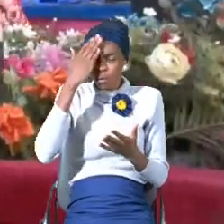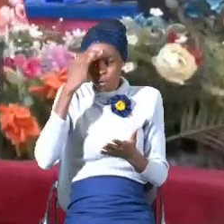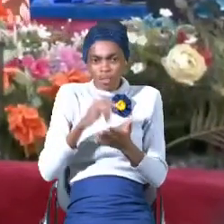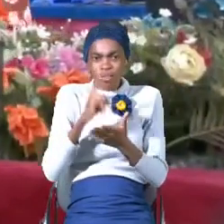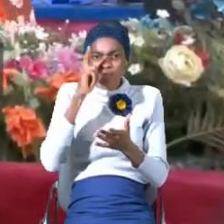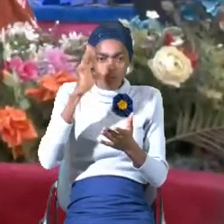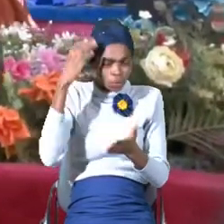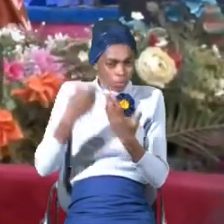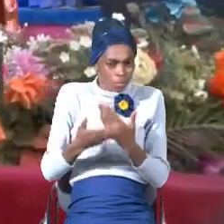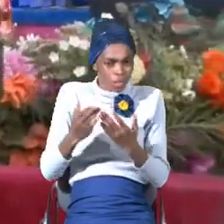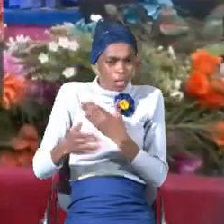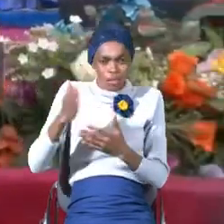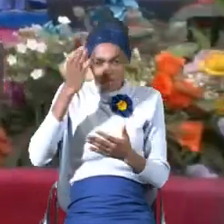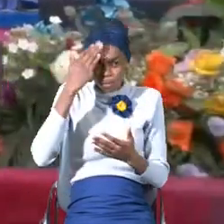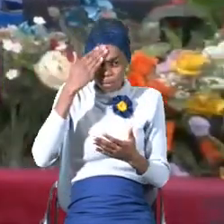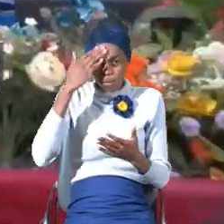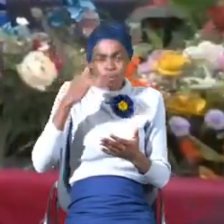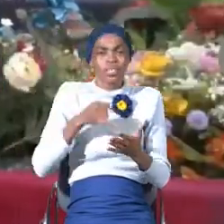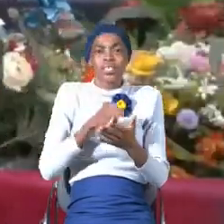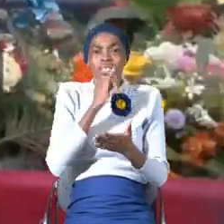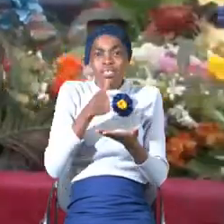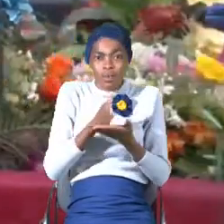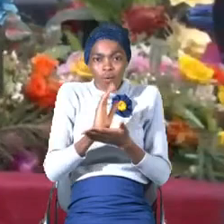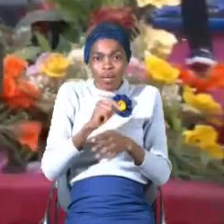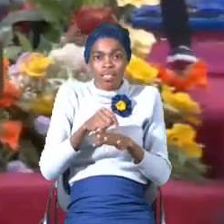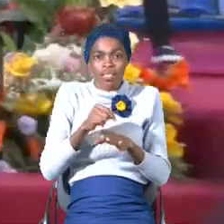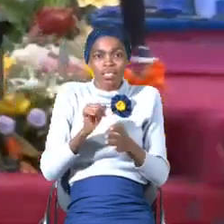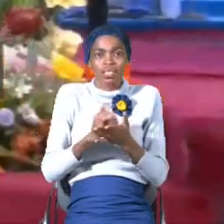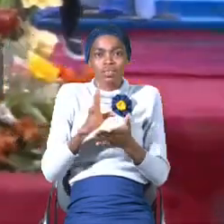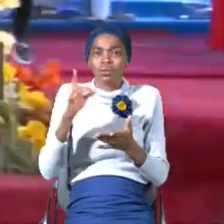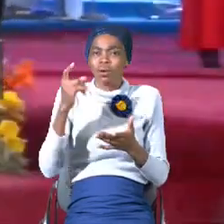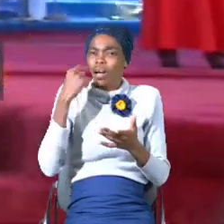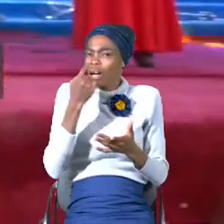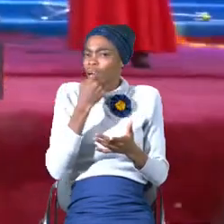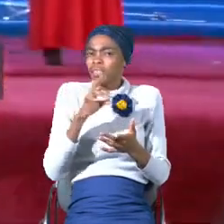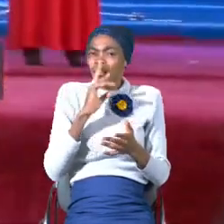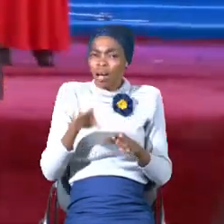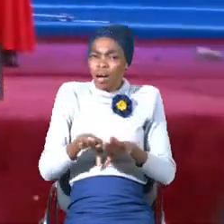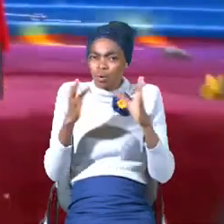That you may know, it's high time that your eyes are open.